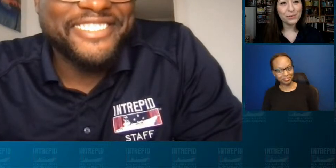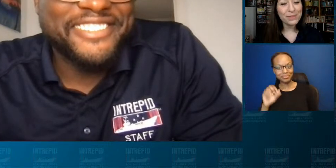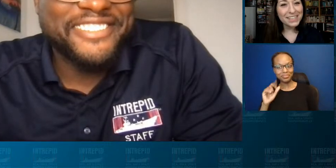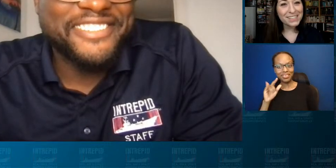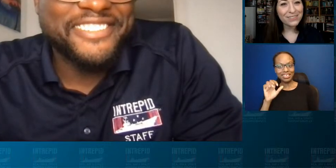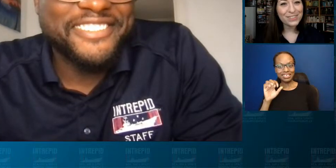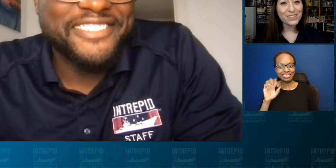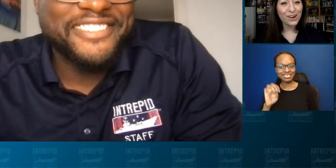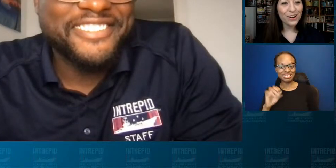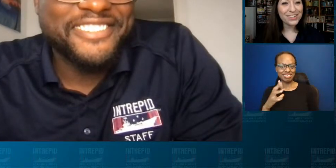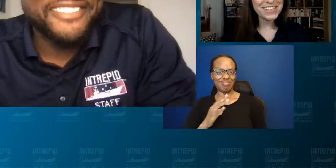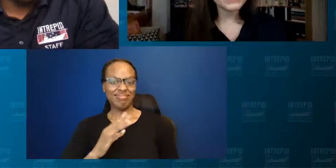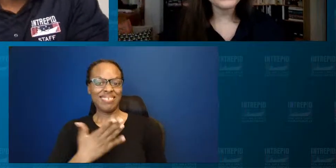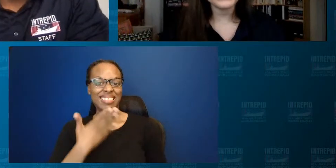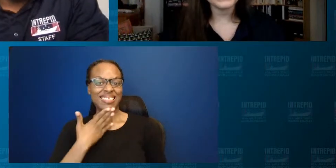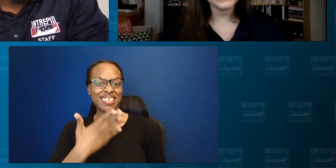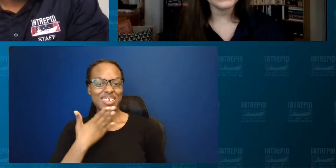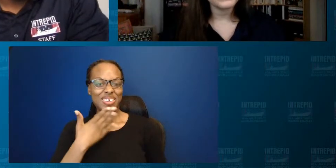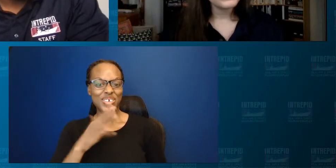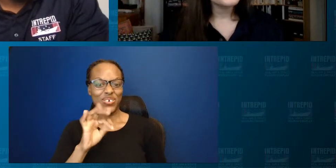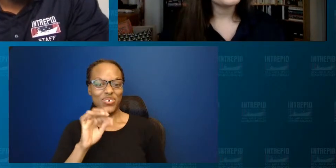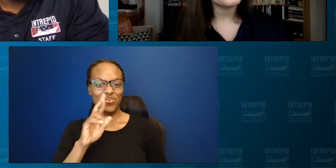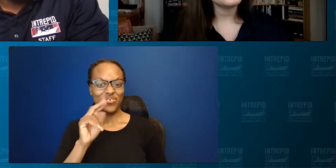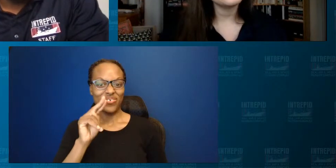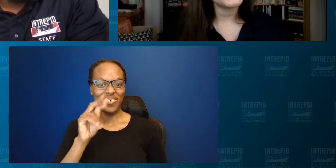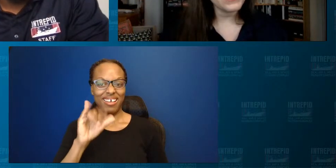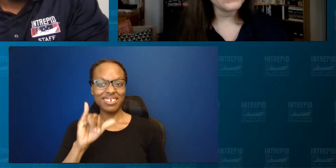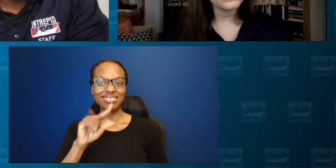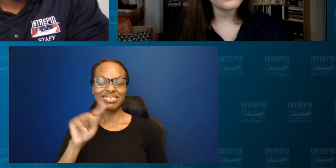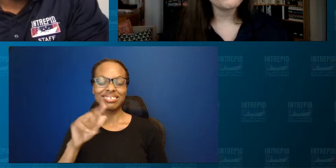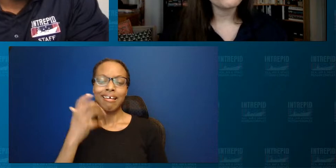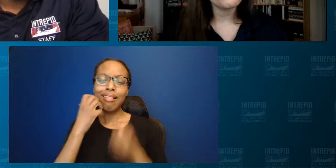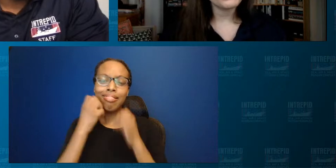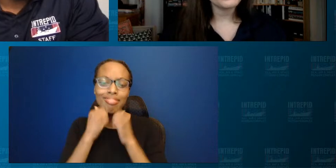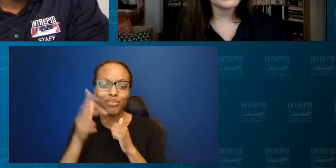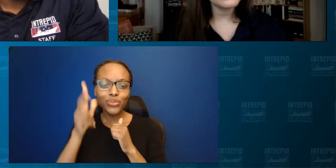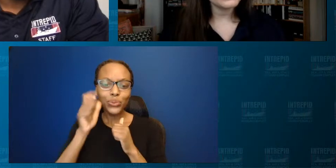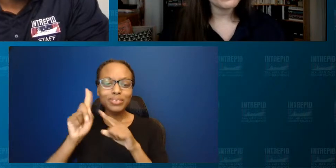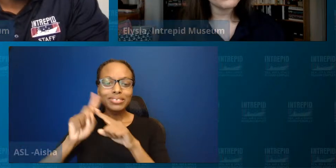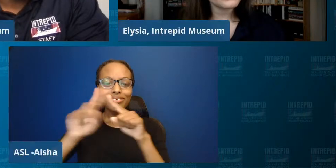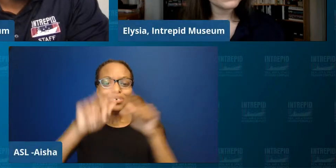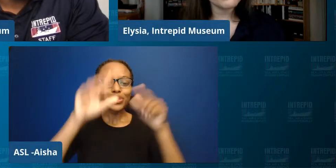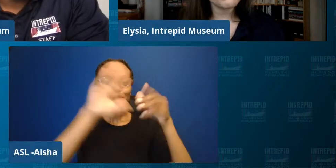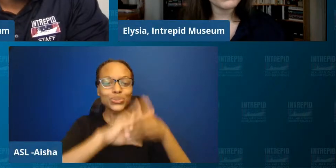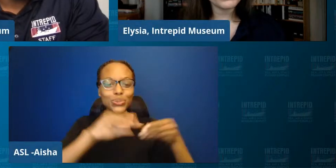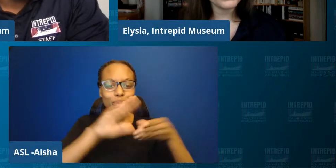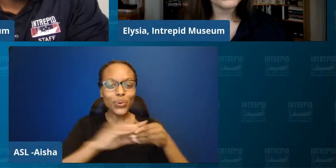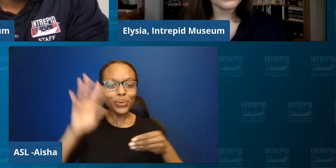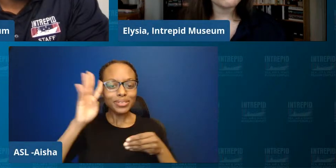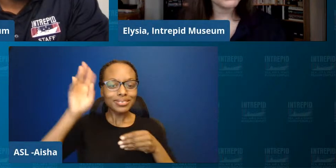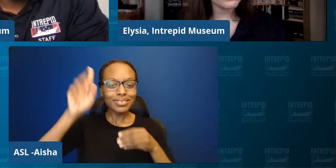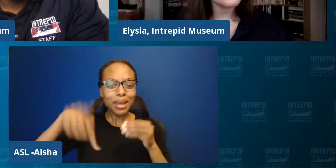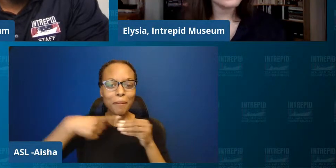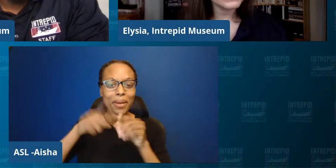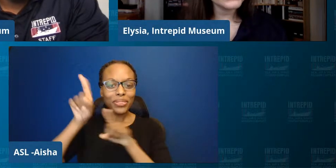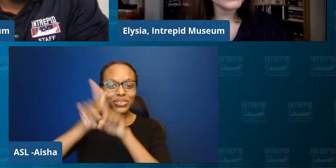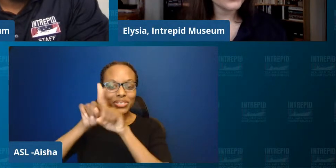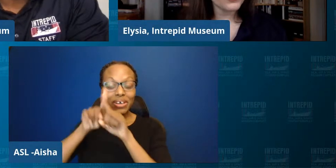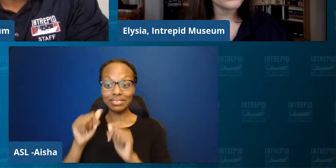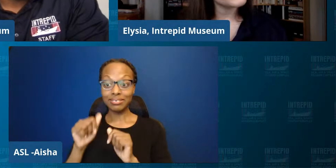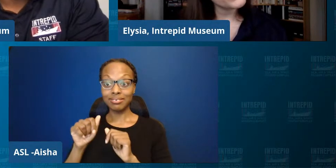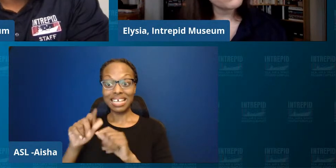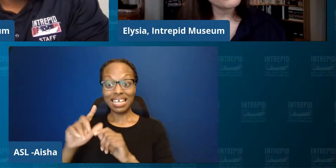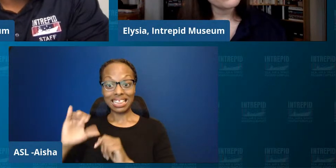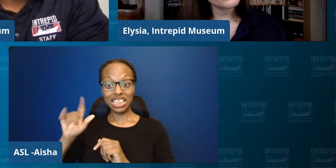those really cool myths of the stars and everything. And, you know, in the chat, we were hearing about what some people's favorite